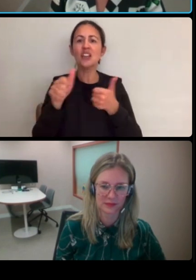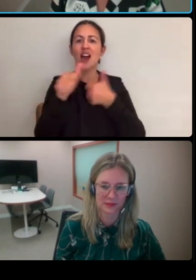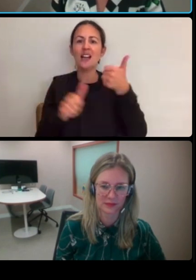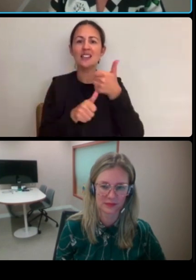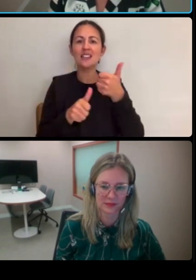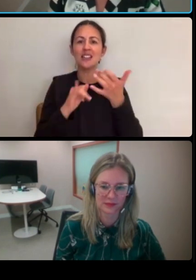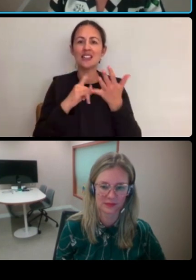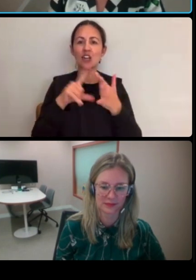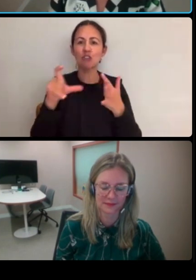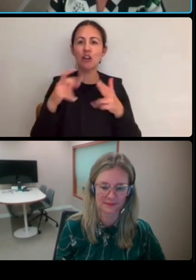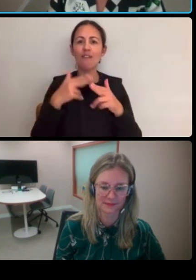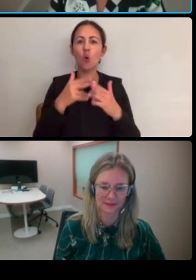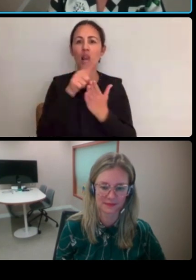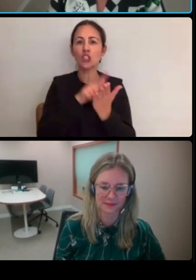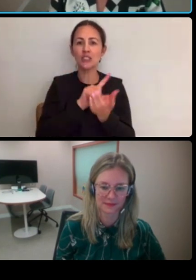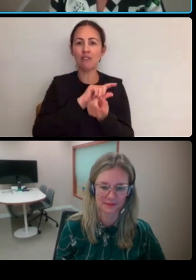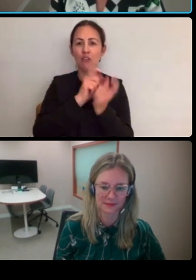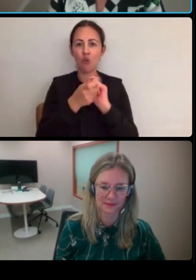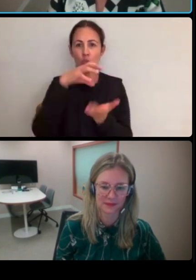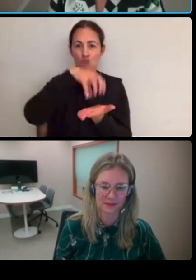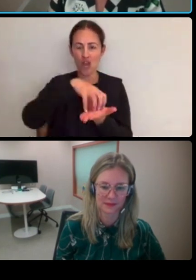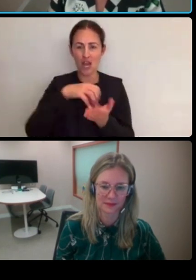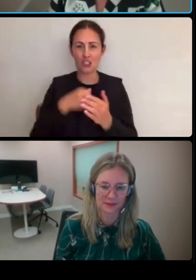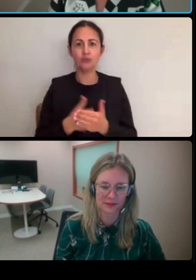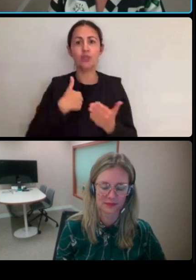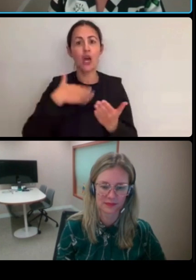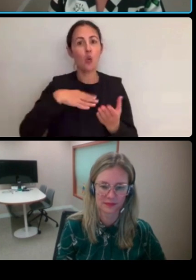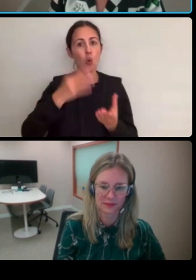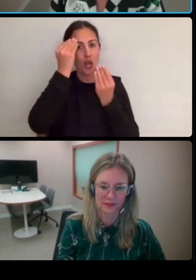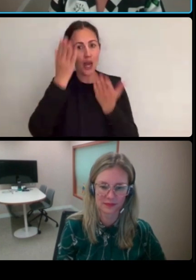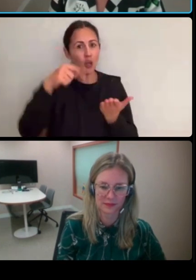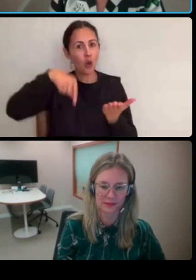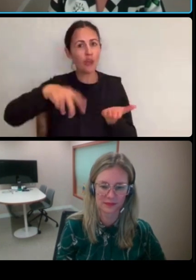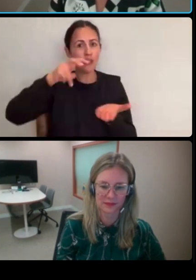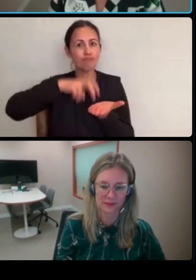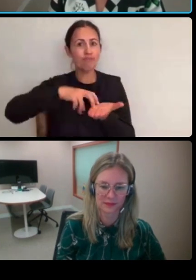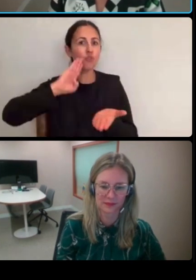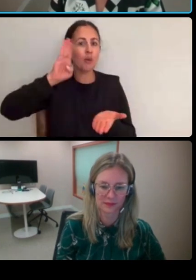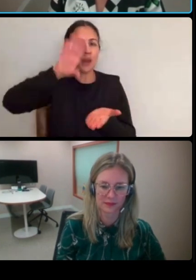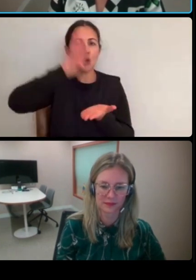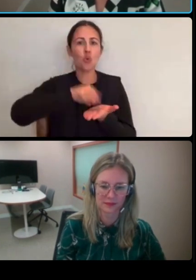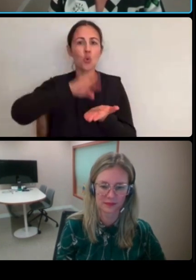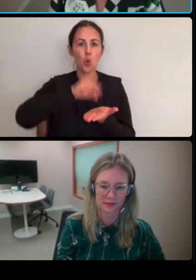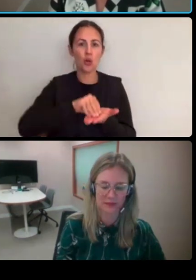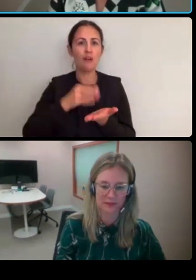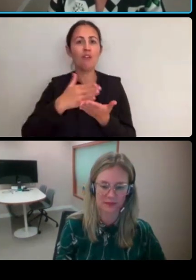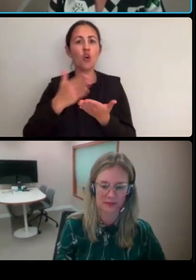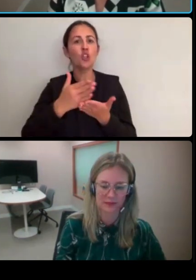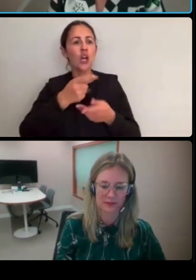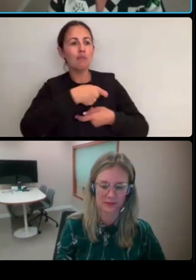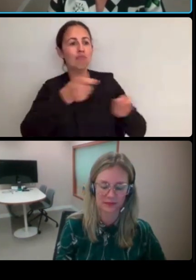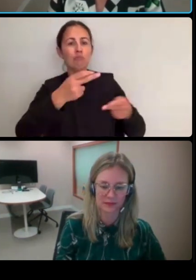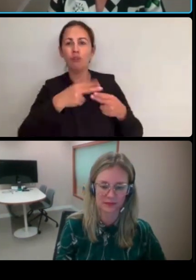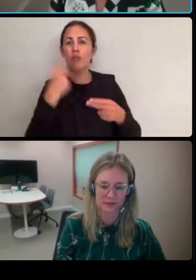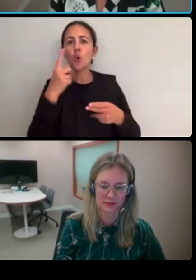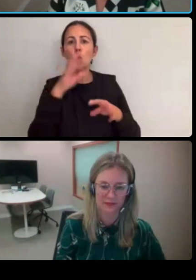department. Welcome, Mel. Before we start, I would like to let you know that we are recording this webinar so that it can be shared for those that are unable to